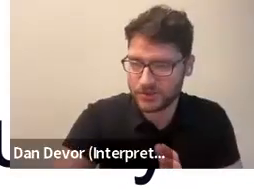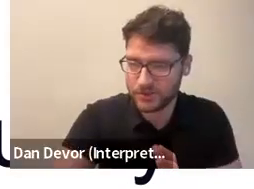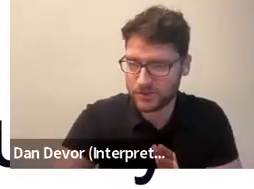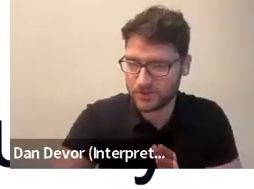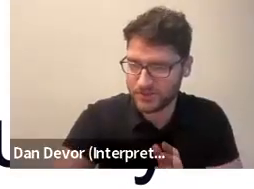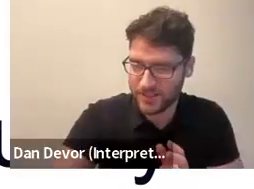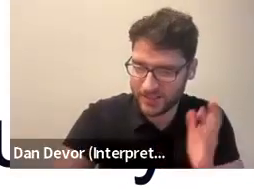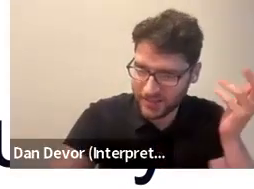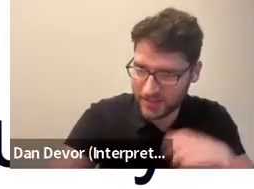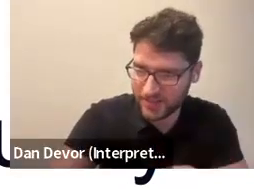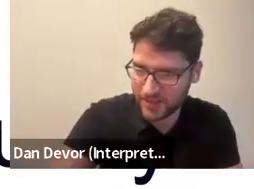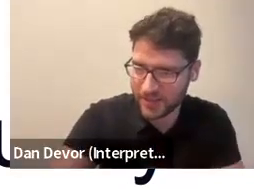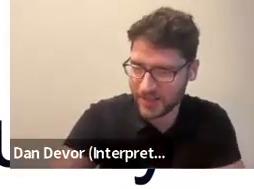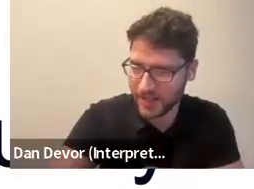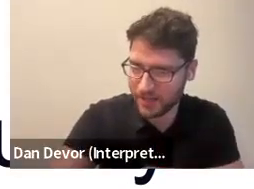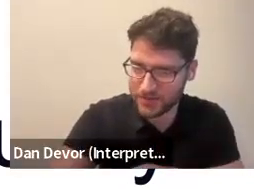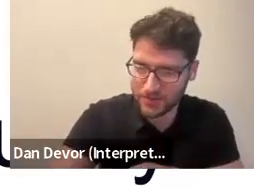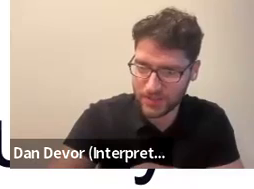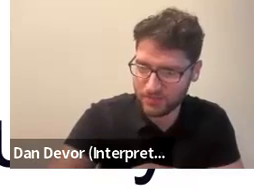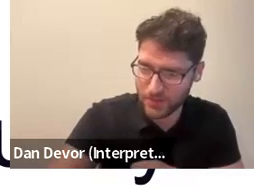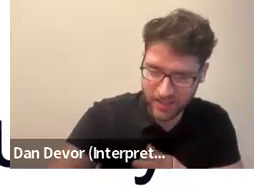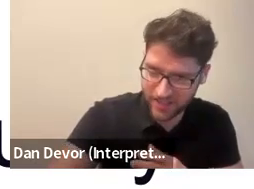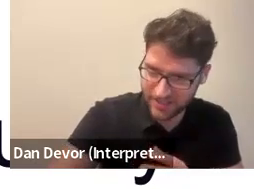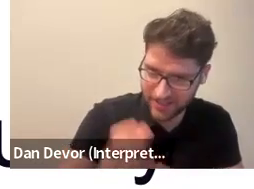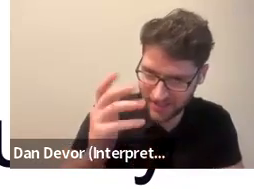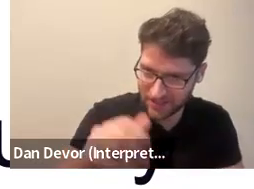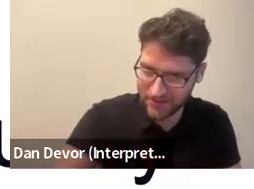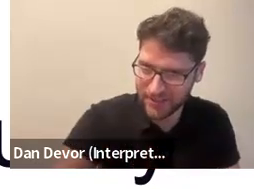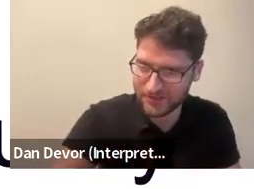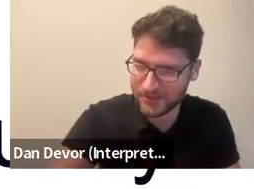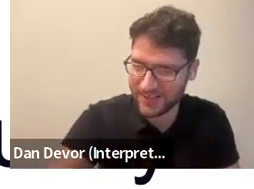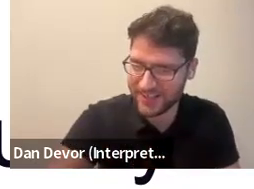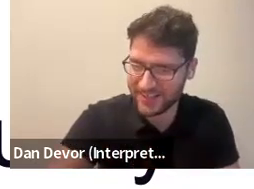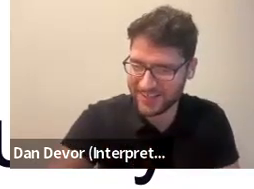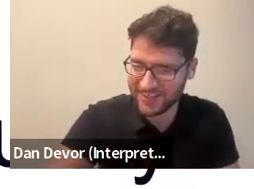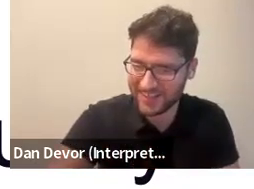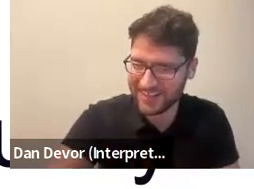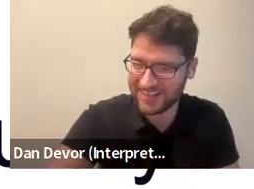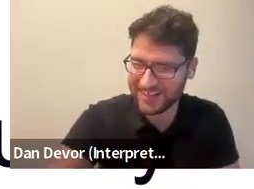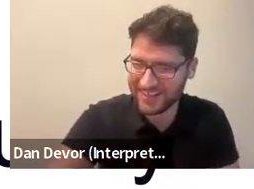We were just switching interpreters, and I happened to be muted accidentally. Thank you, Andrew.